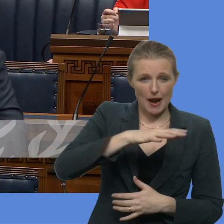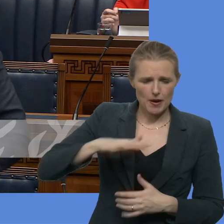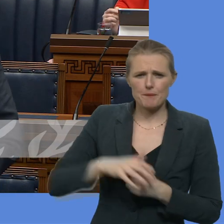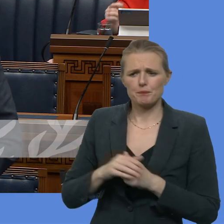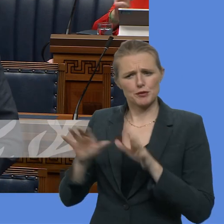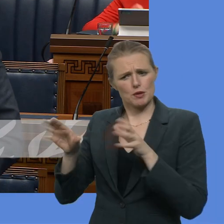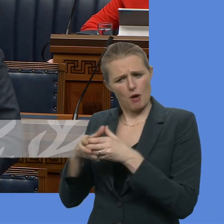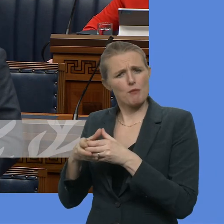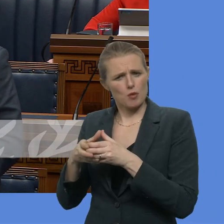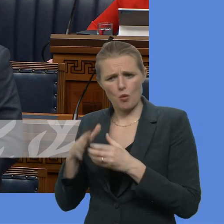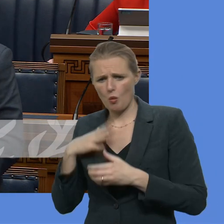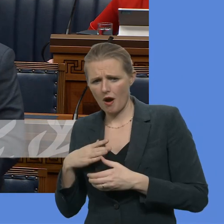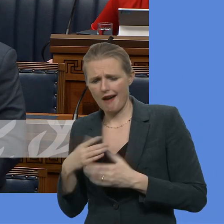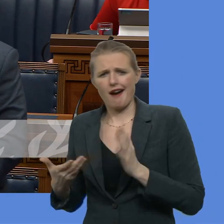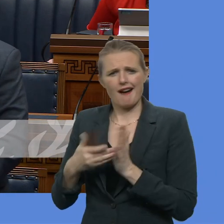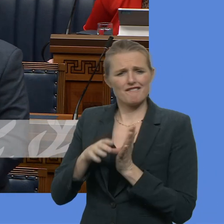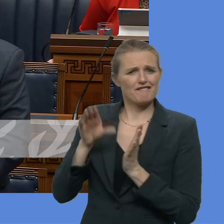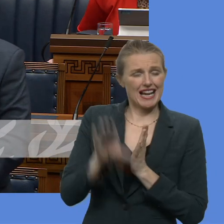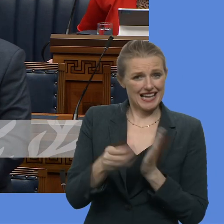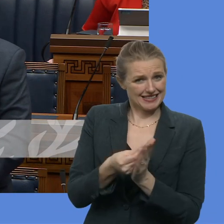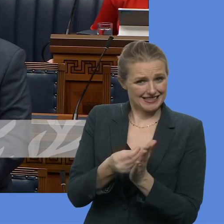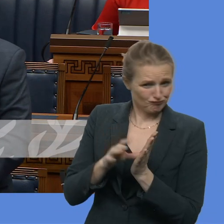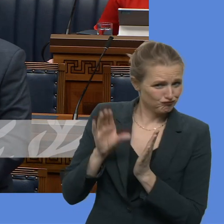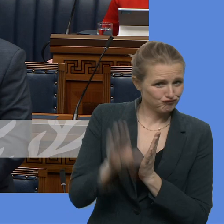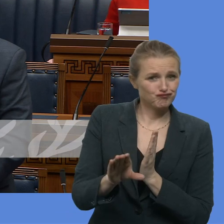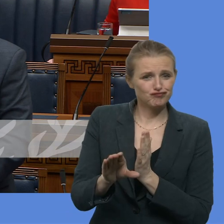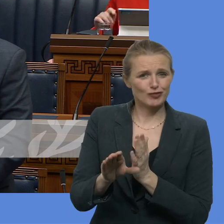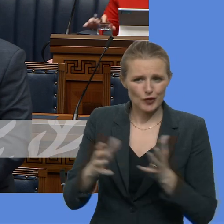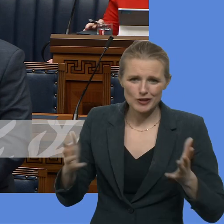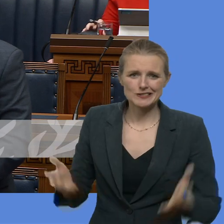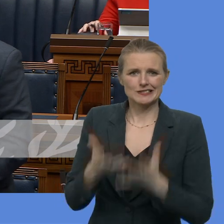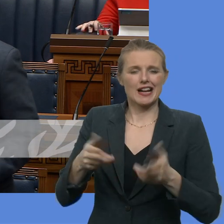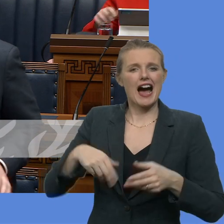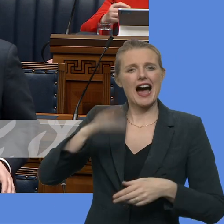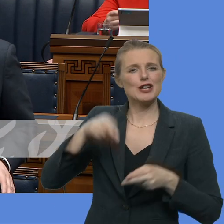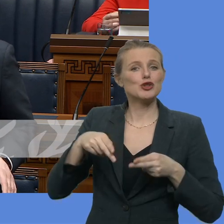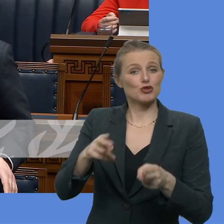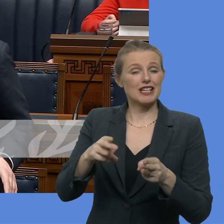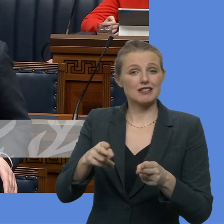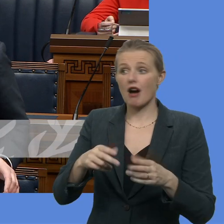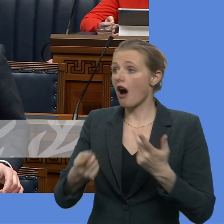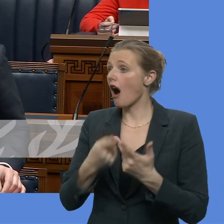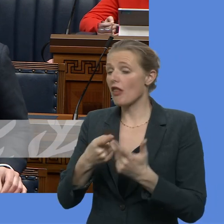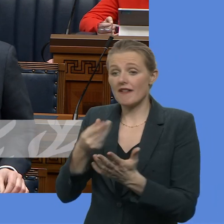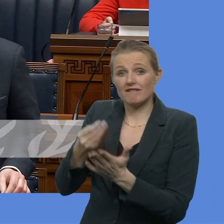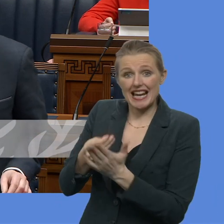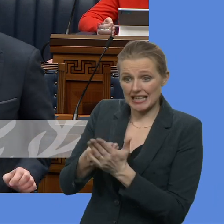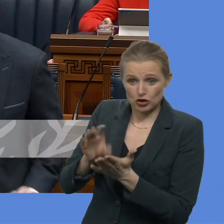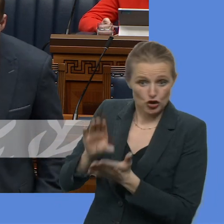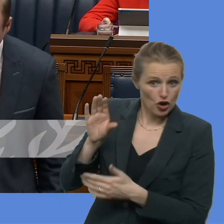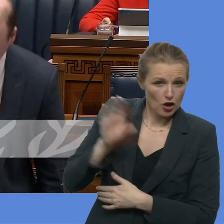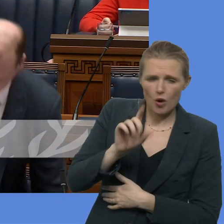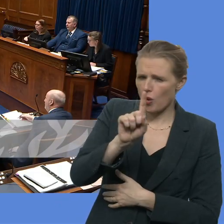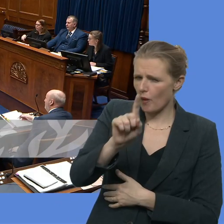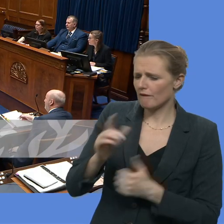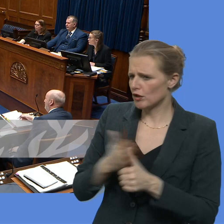a position to provide further financial support moving forward. Any further resource support will be subject to the necessary budget being made